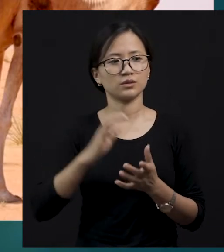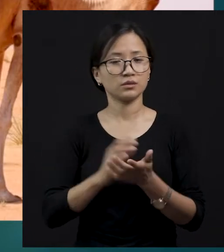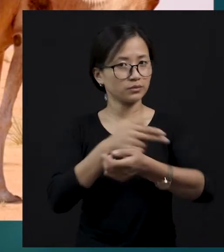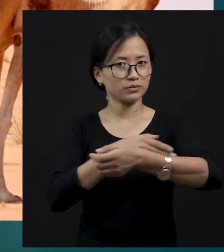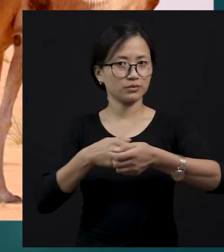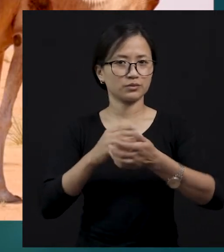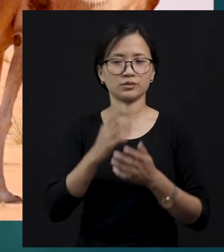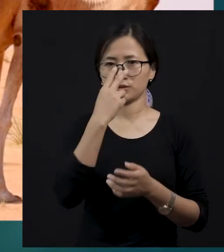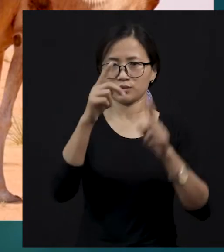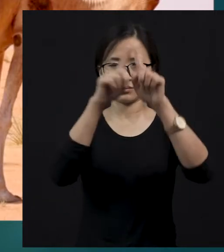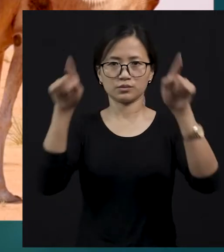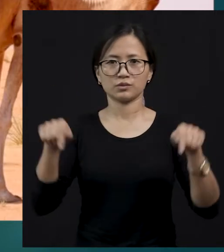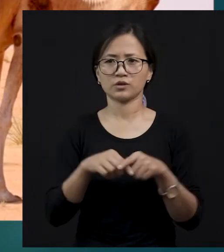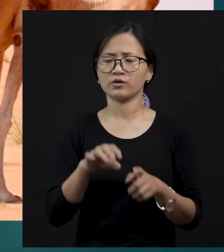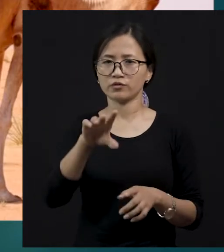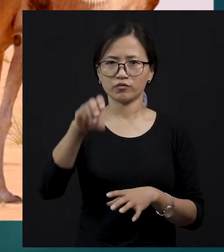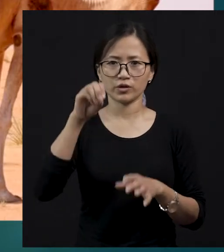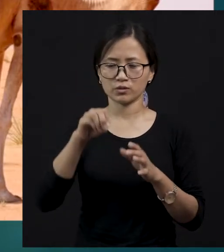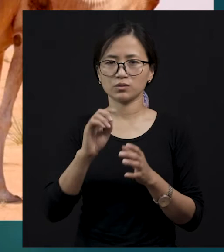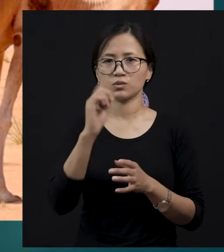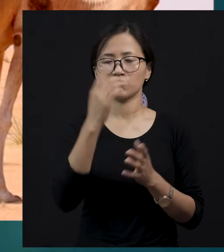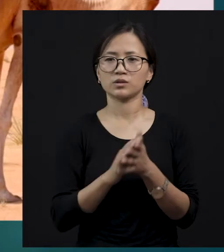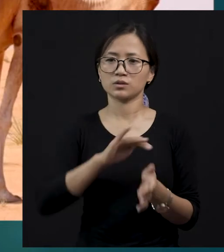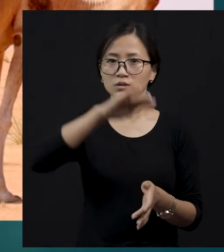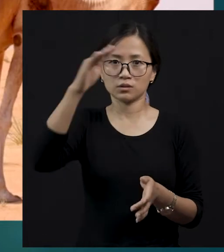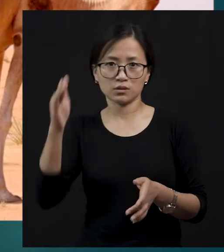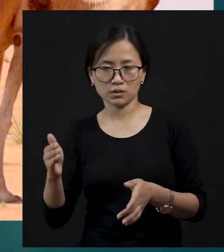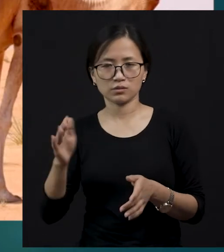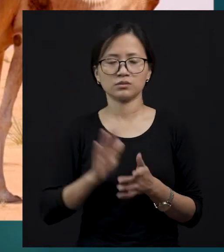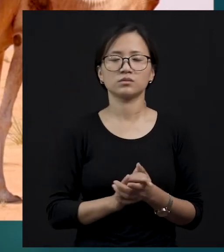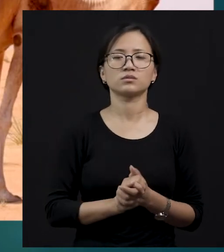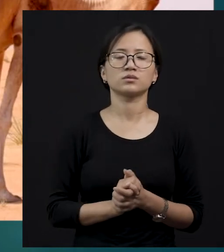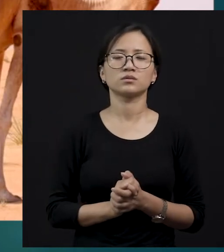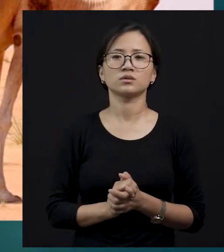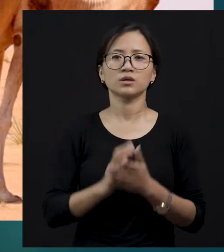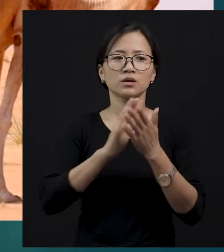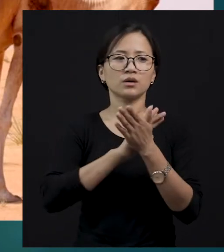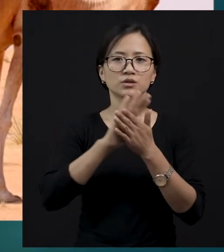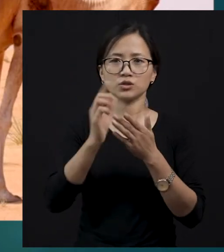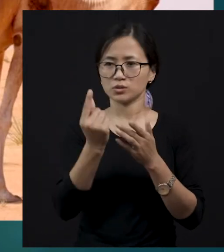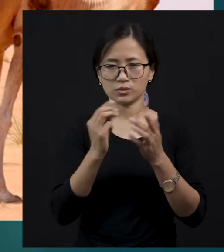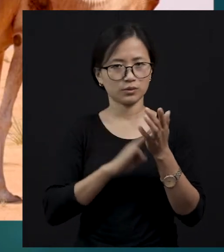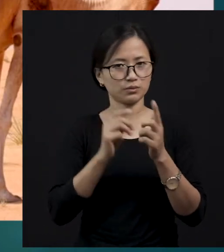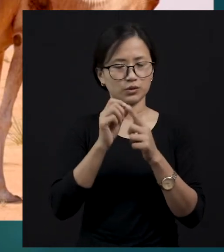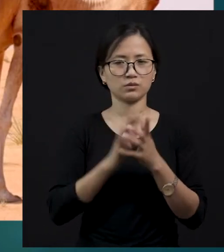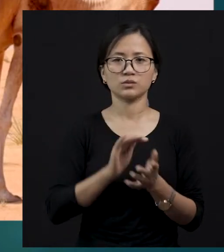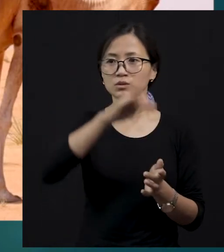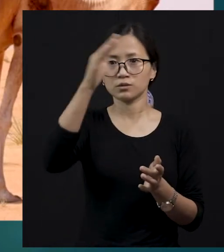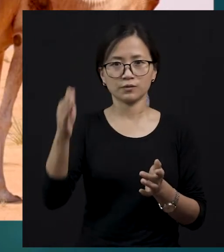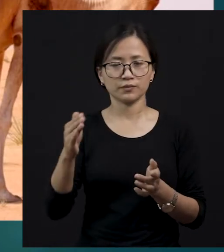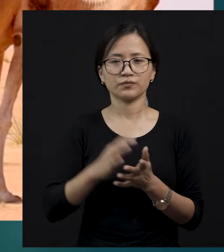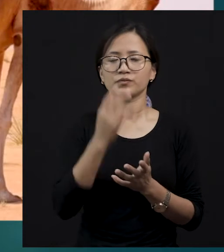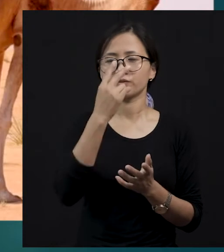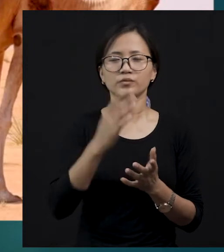You find only 1 hump. You know what is the hump? This is called the hump of the camel, okay? This part is called the hump. And so,